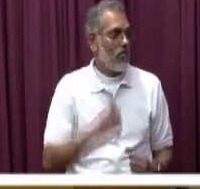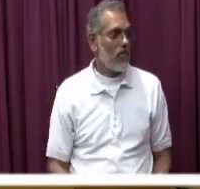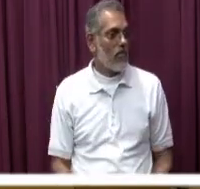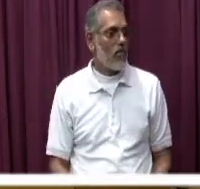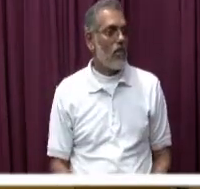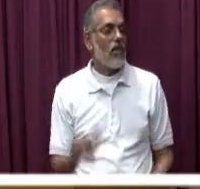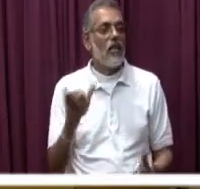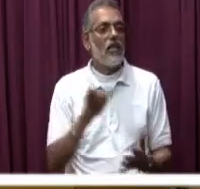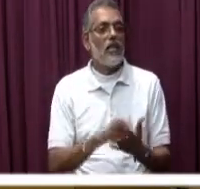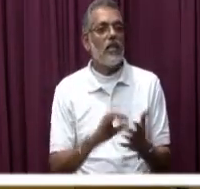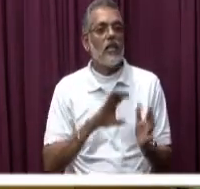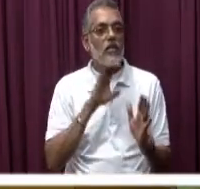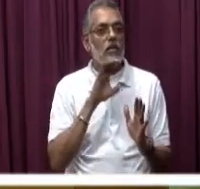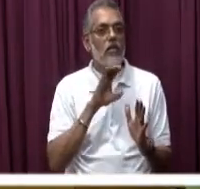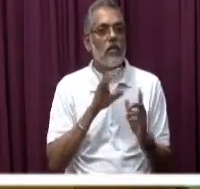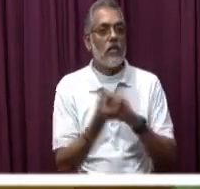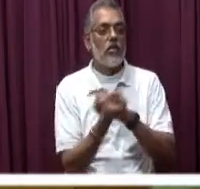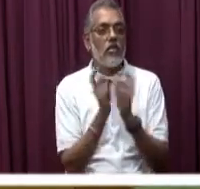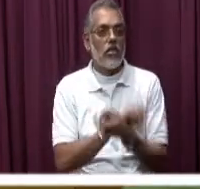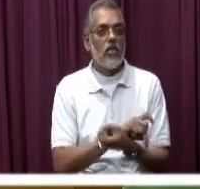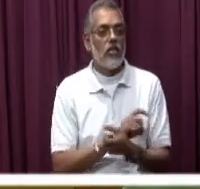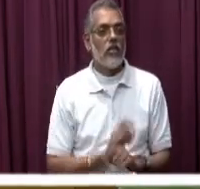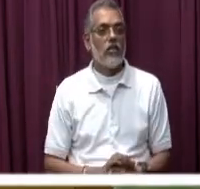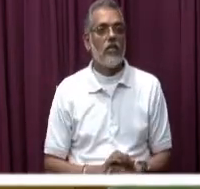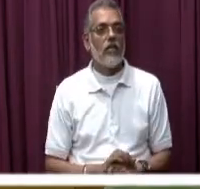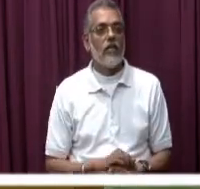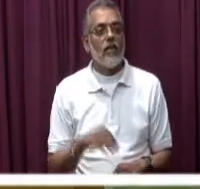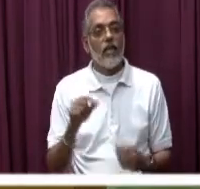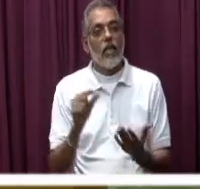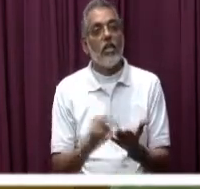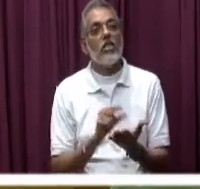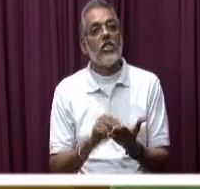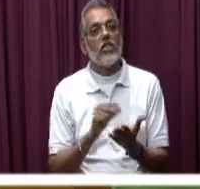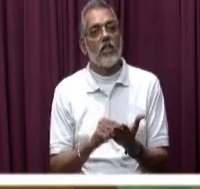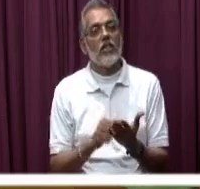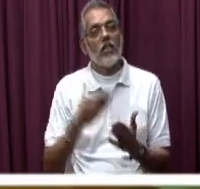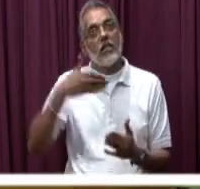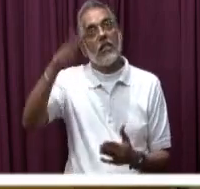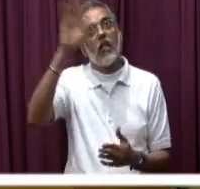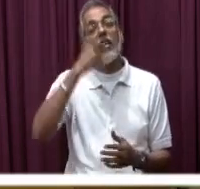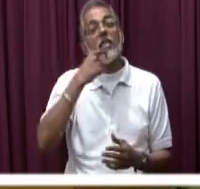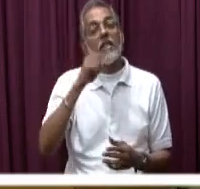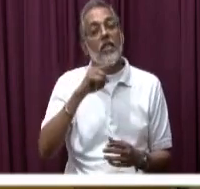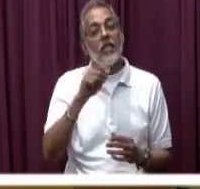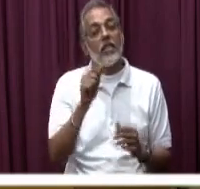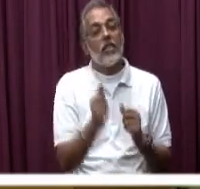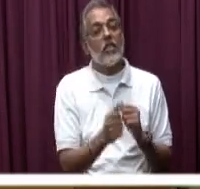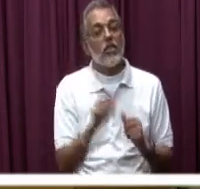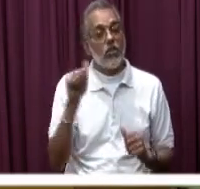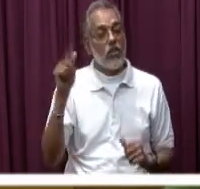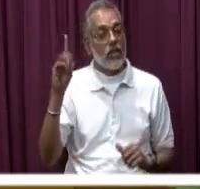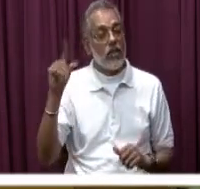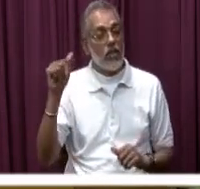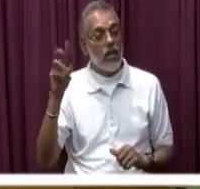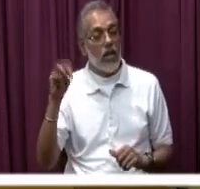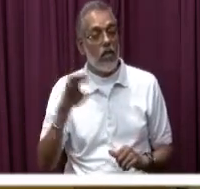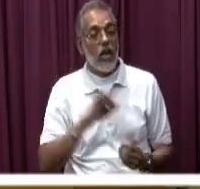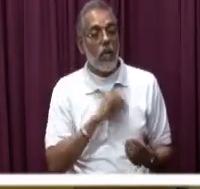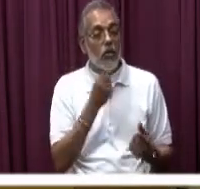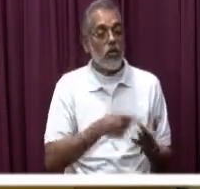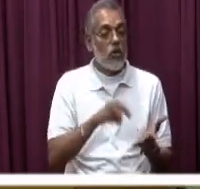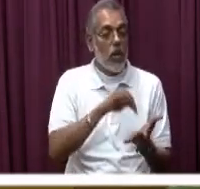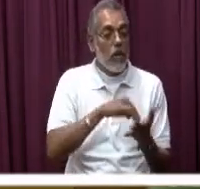that's what has to change. In the book of Genesis, God said to Adam, I put you in the middle of the